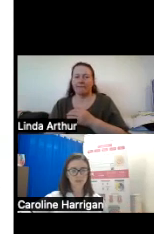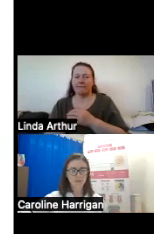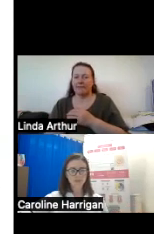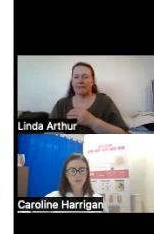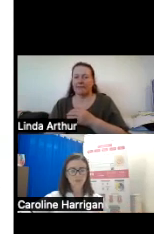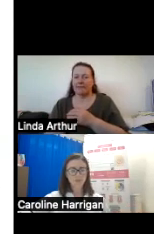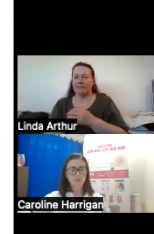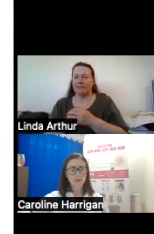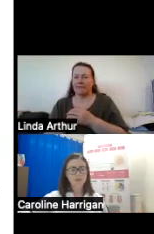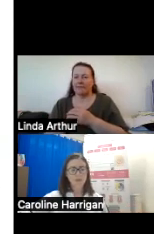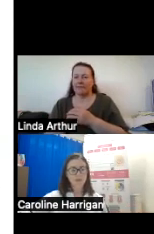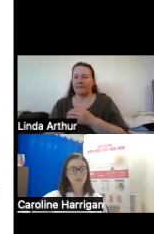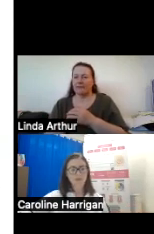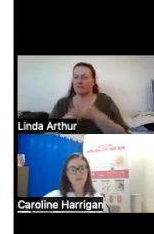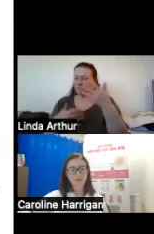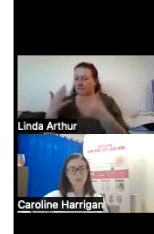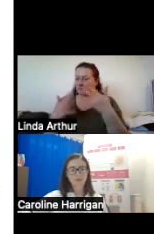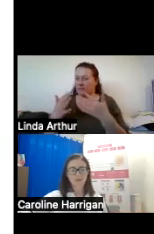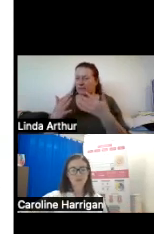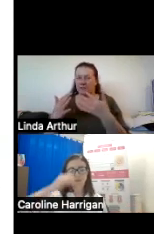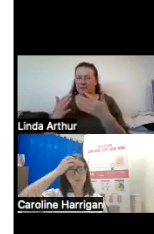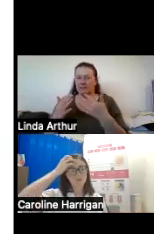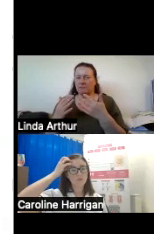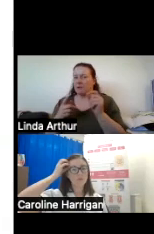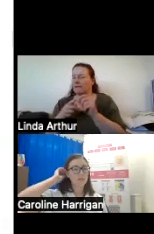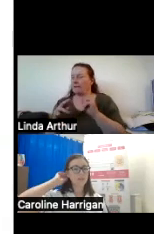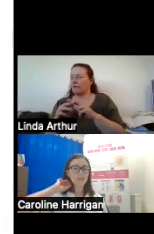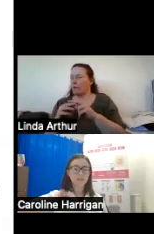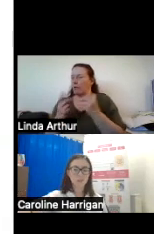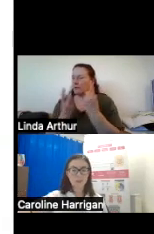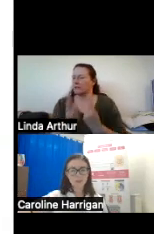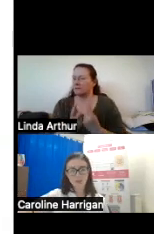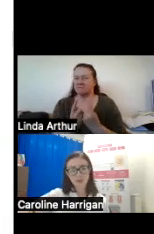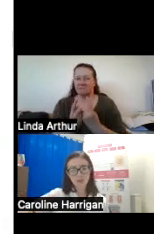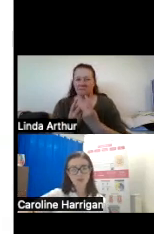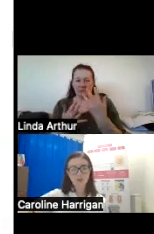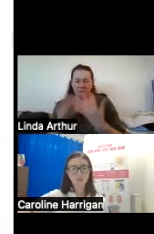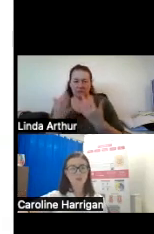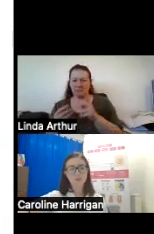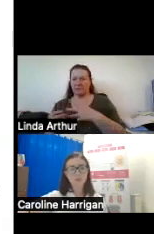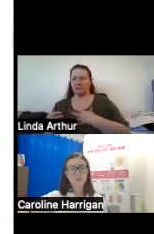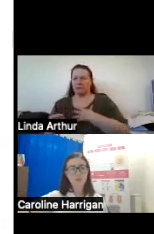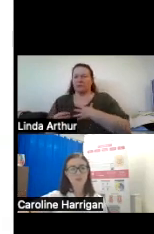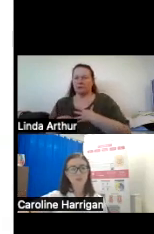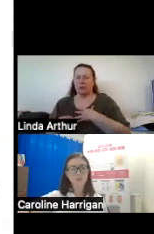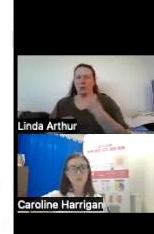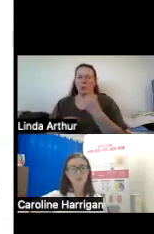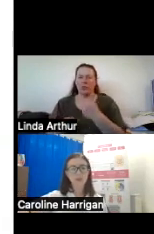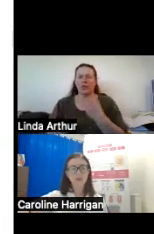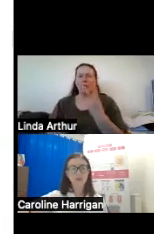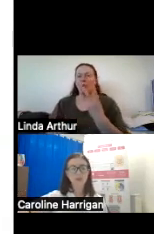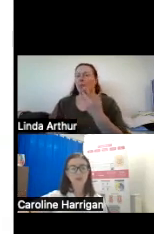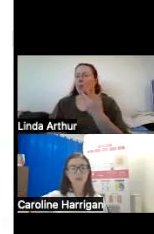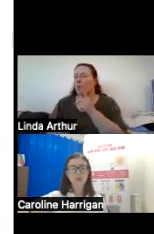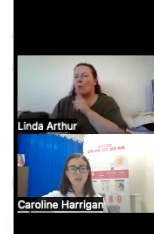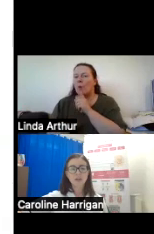freeze. So the prevalence of pelvic floor dysfunction. So these statistics maybe will shock you. So it's 1 in 3 women will suffer from